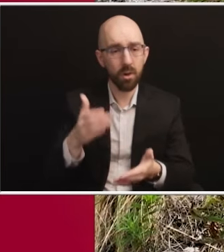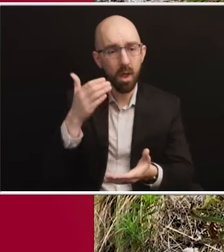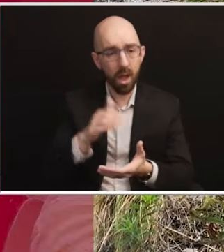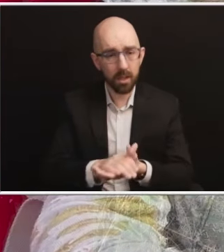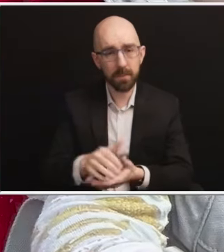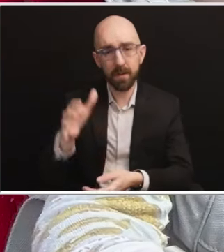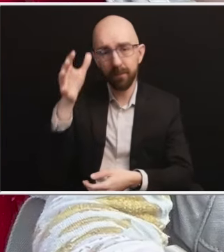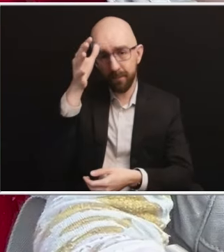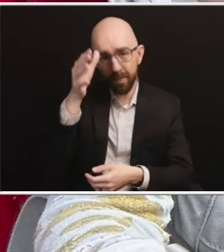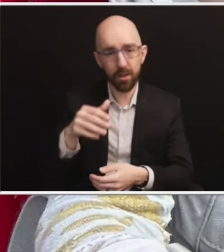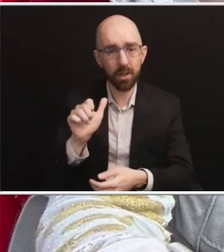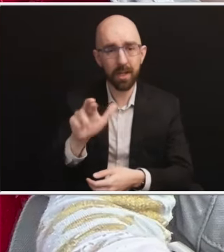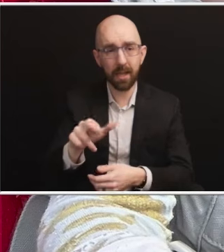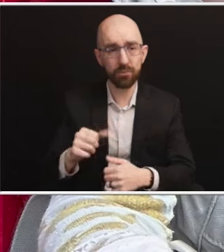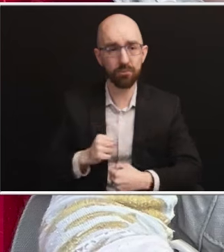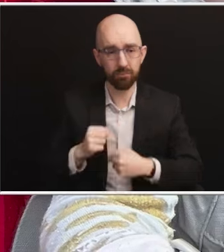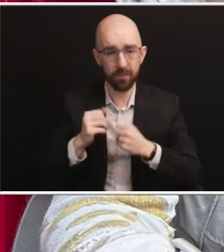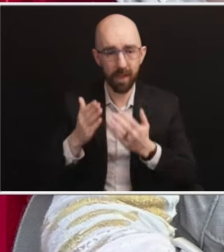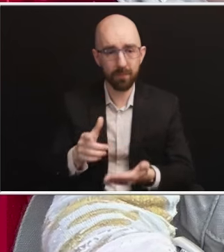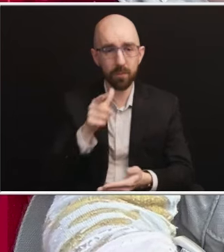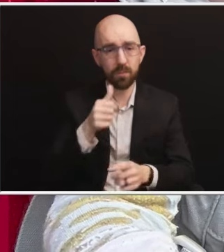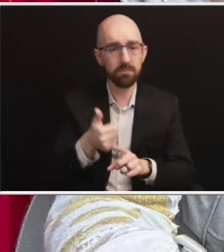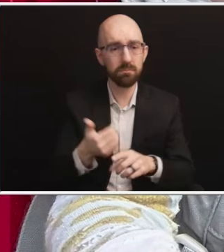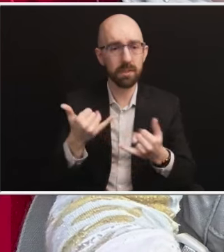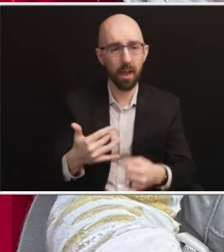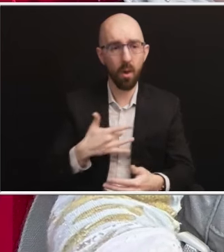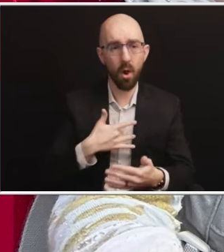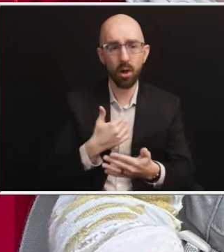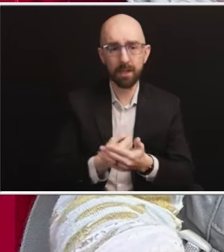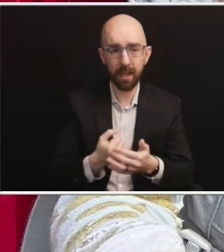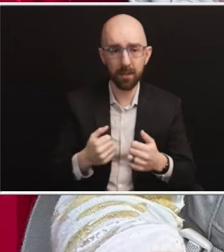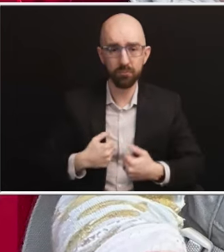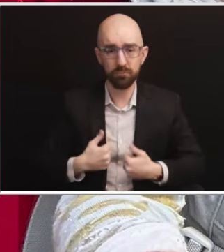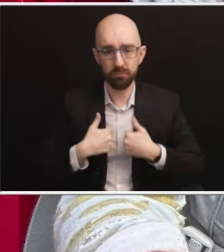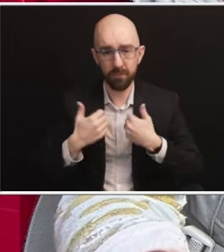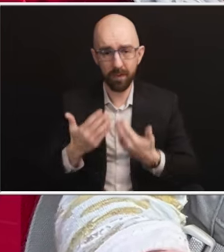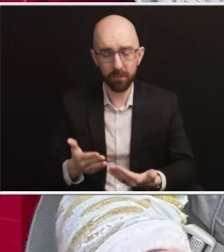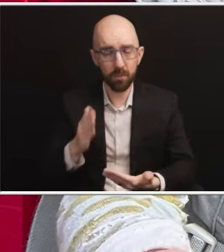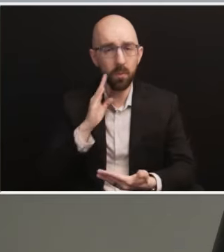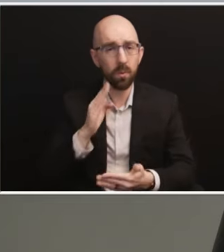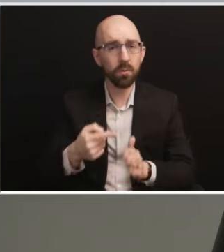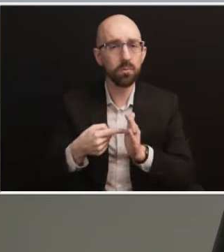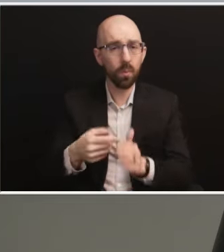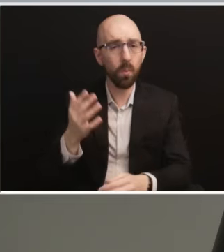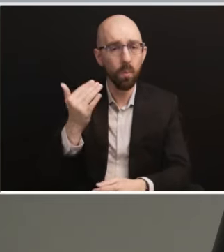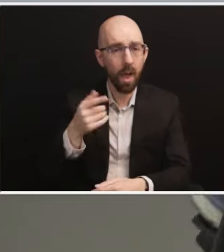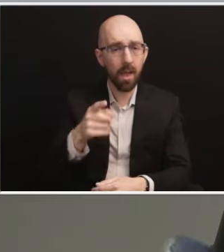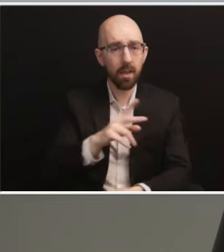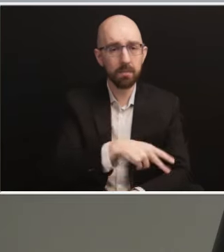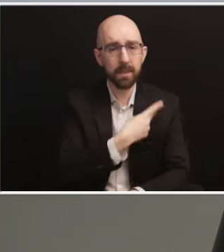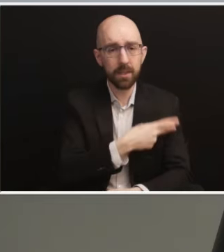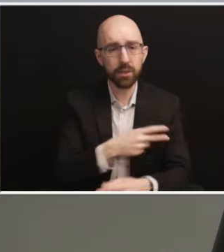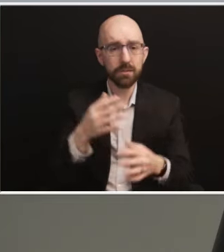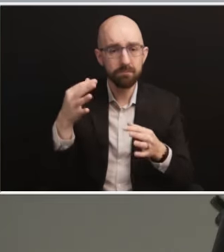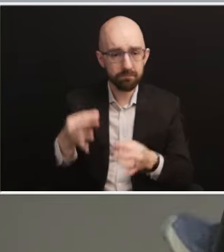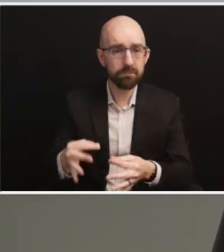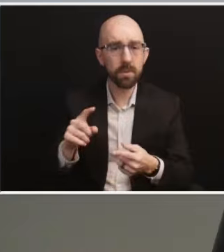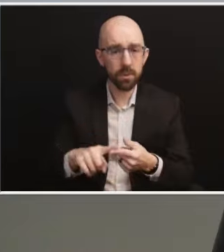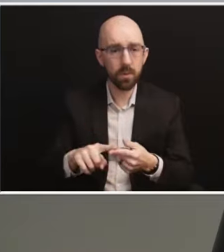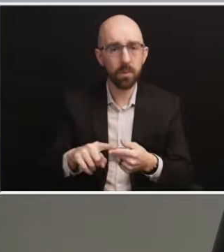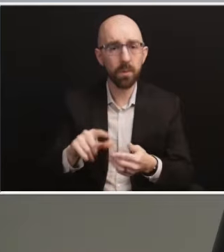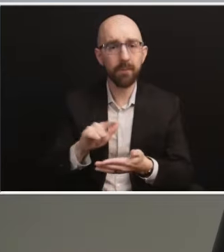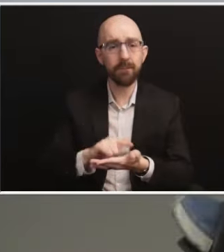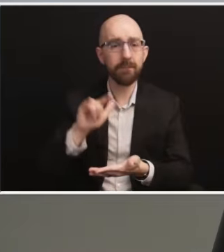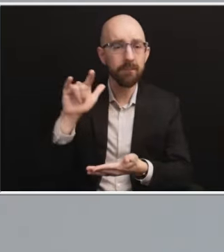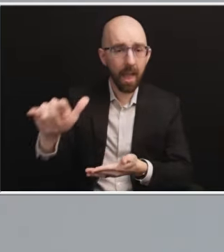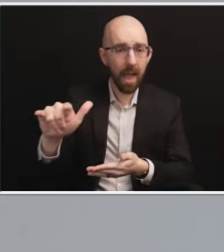cancer survivor who is now a heart attack survivor. And we're going to show you why this patient chose to fly across the